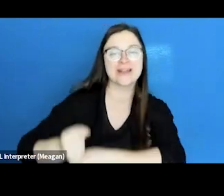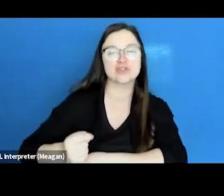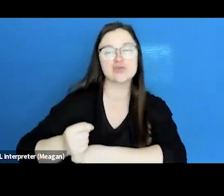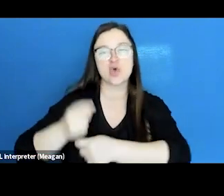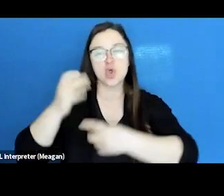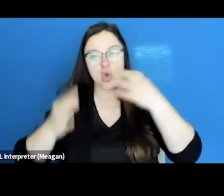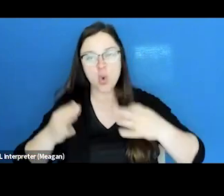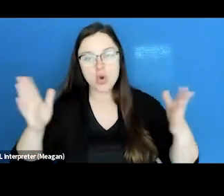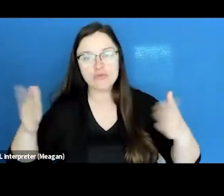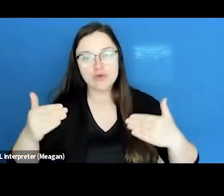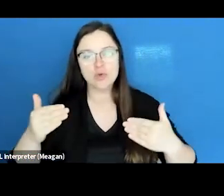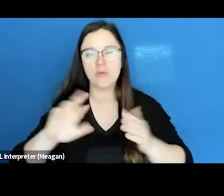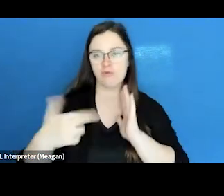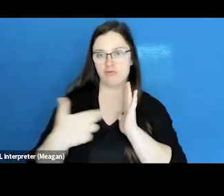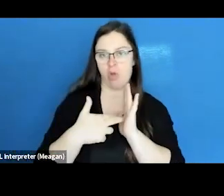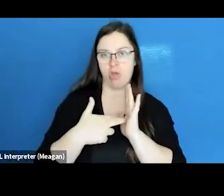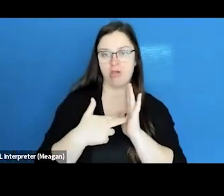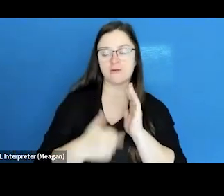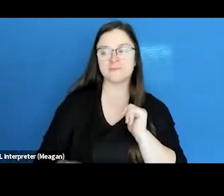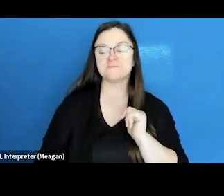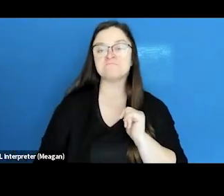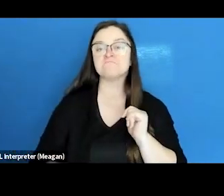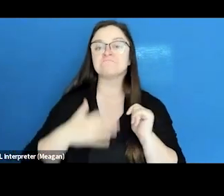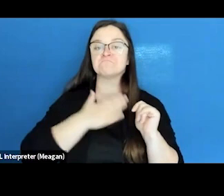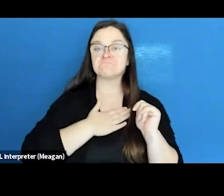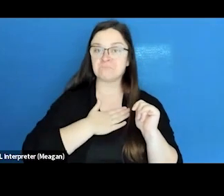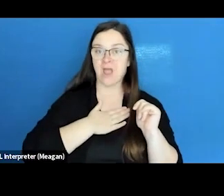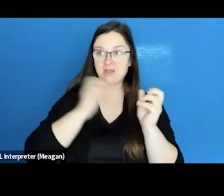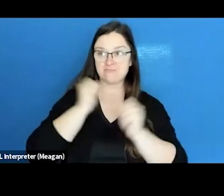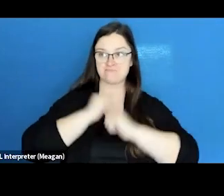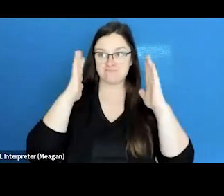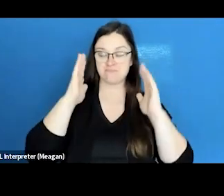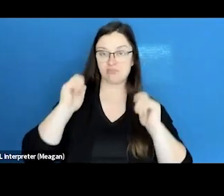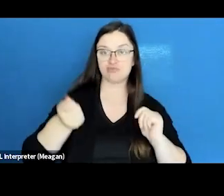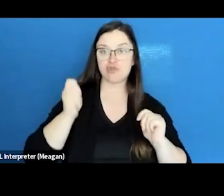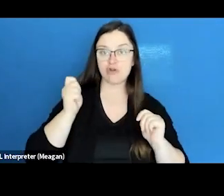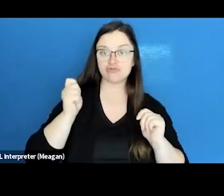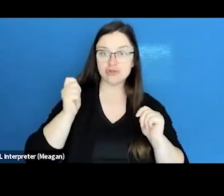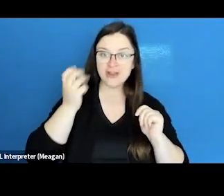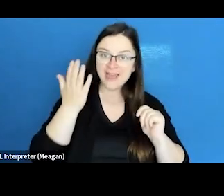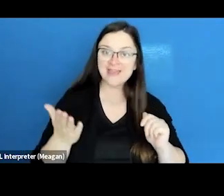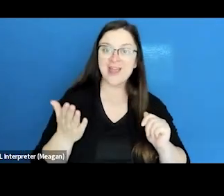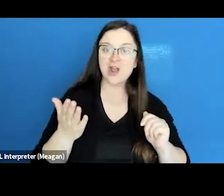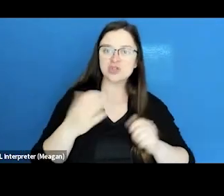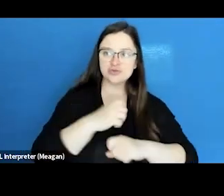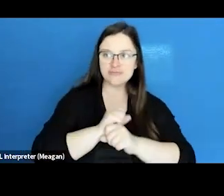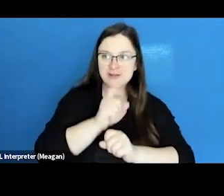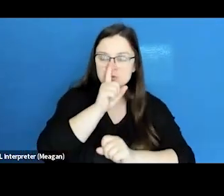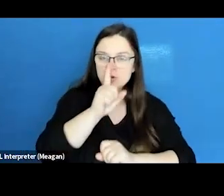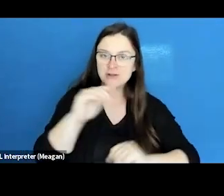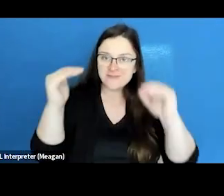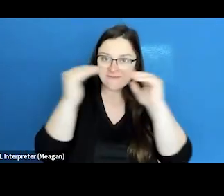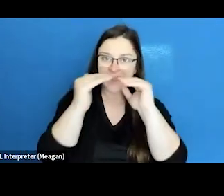role. I was of the impression that the judge is there to ensure that there is fairness